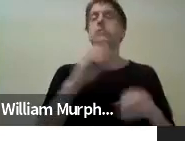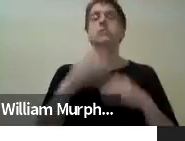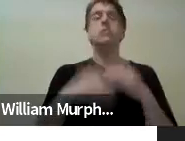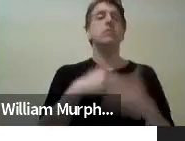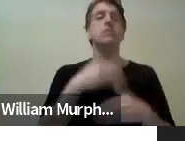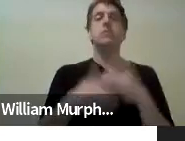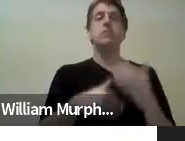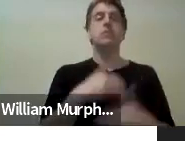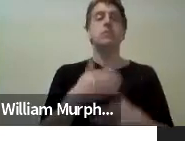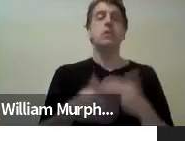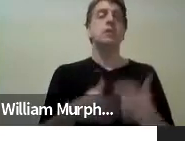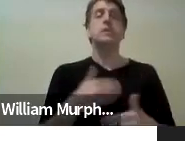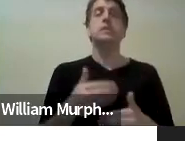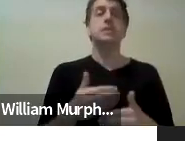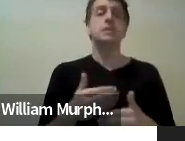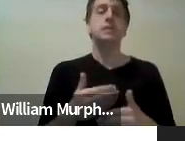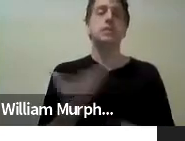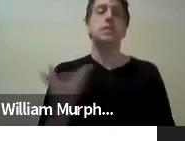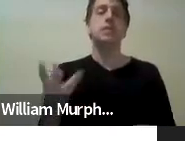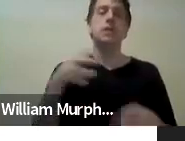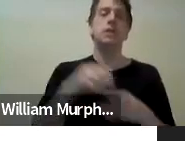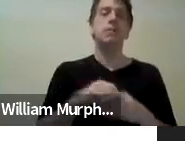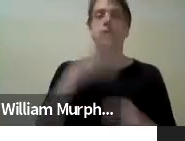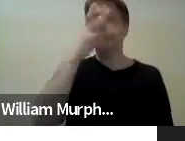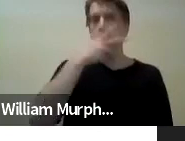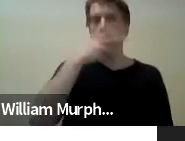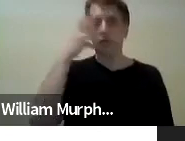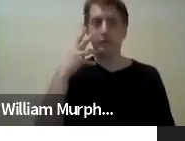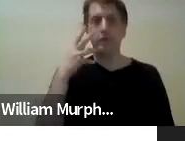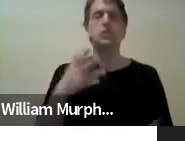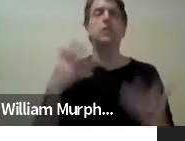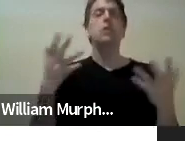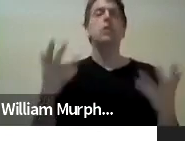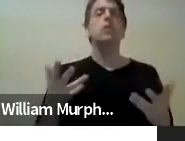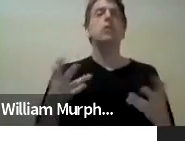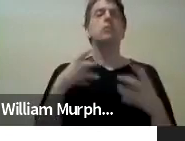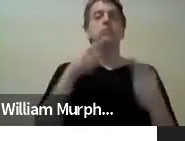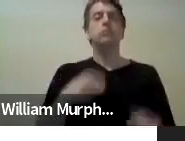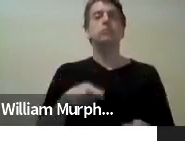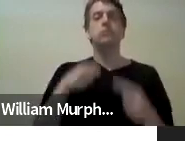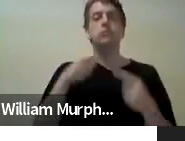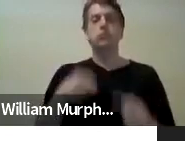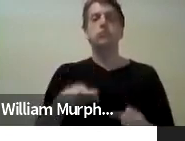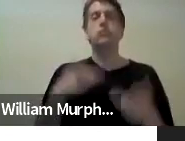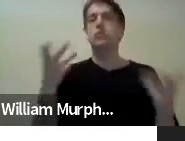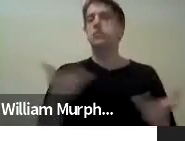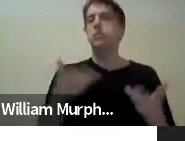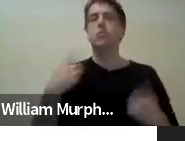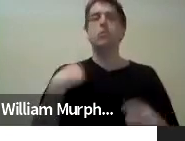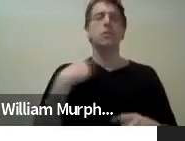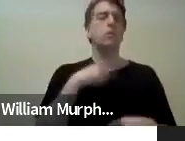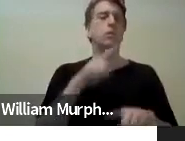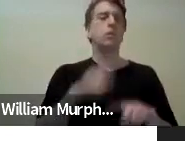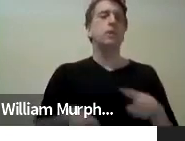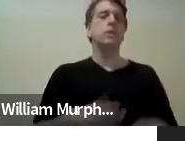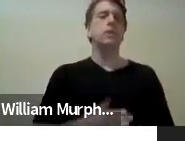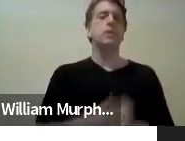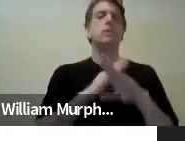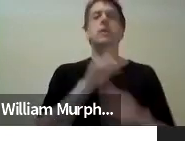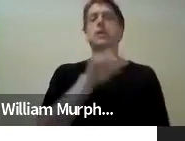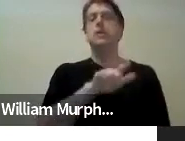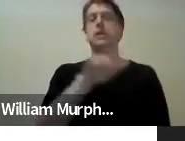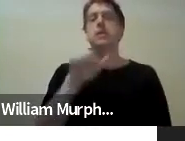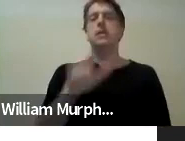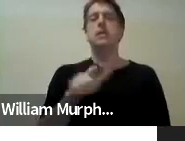housing justice involves immigration. What the struggle is that we cannot prevent landlords